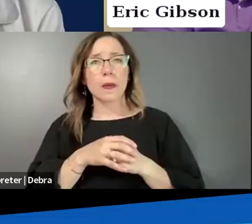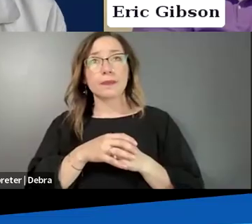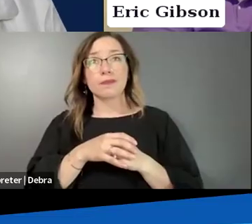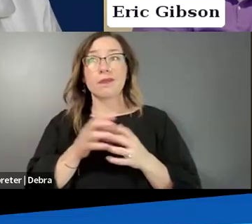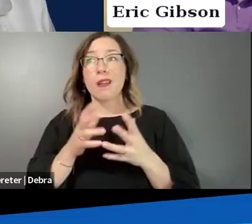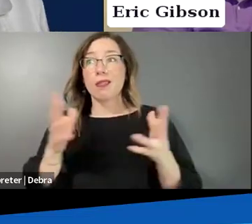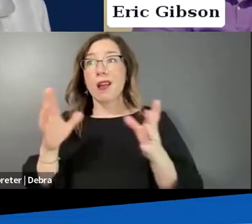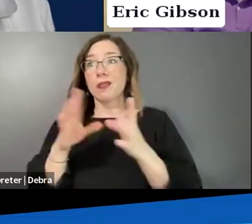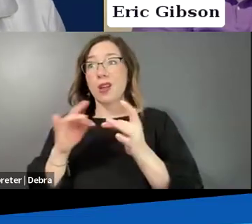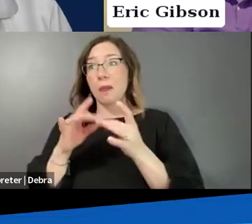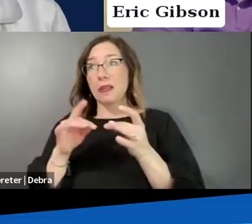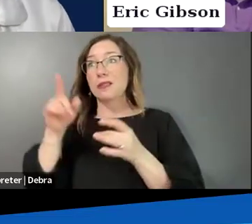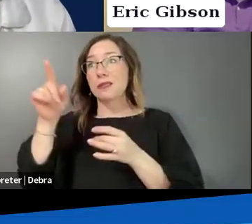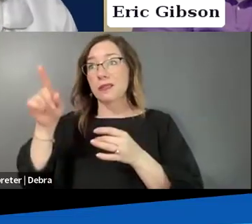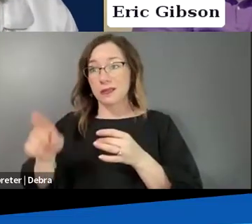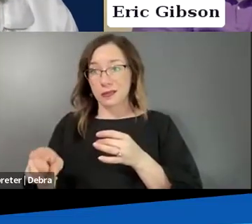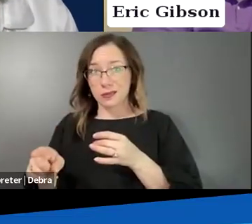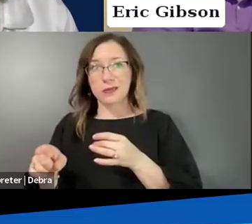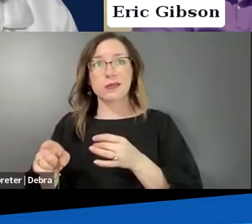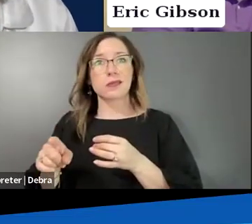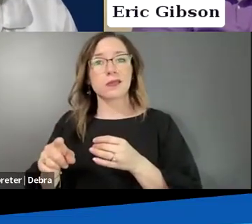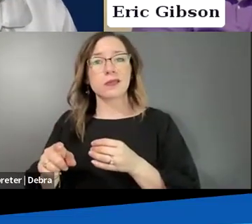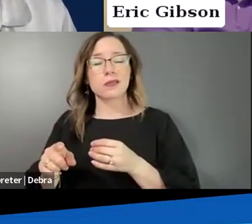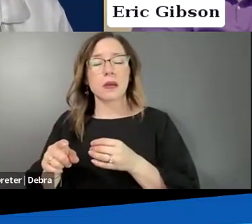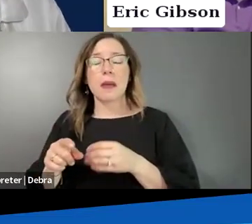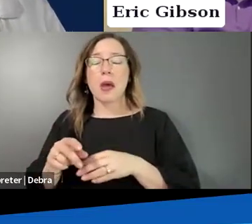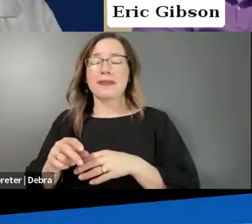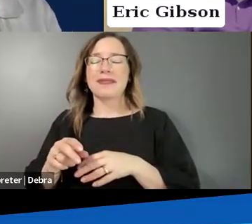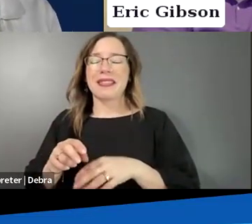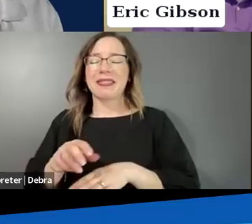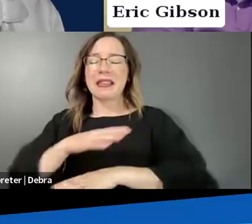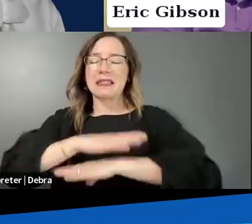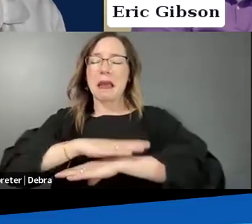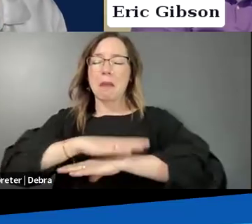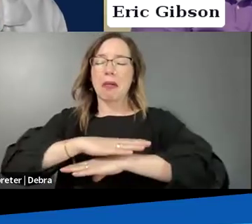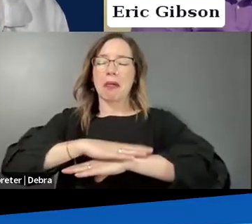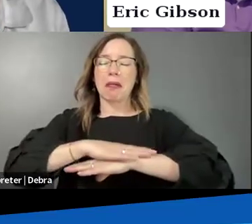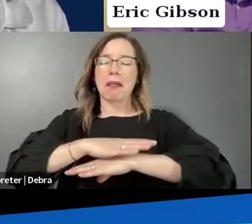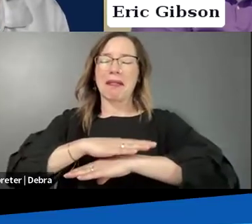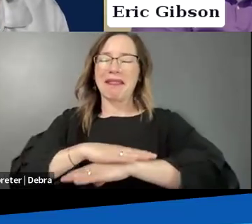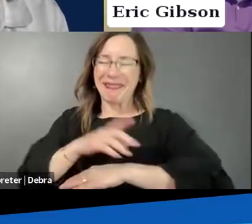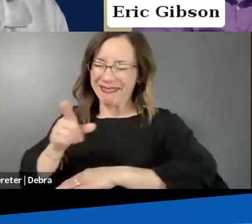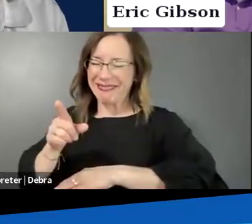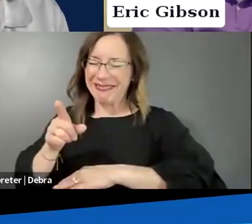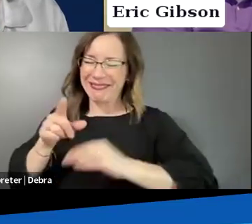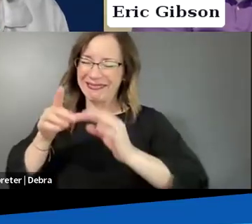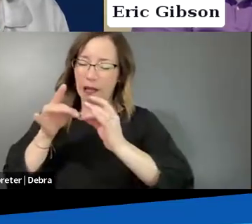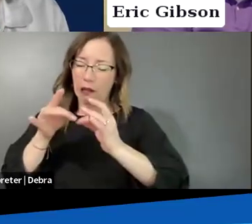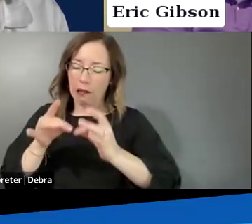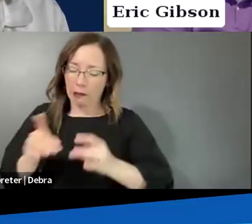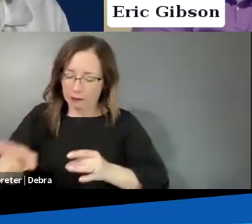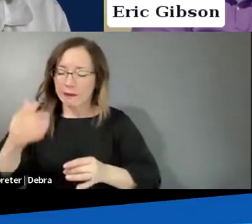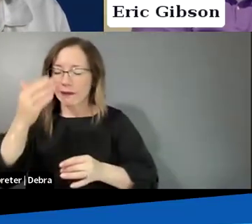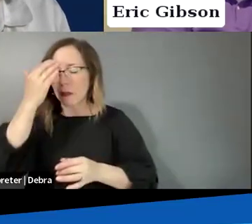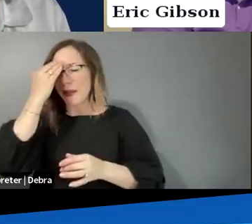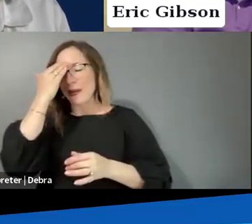lot of comments about from people about the exam tables, so we hit the right thing there. Yes, people are all familiar with